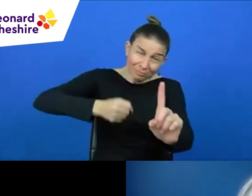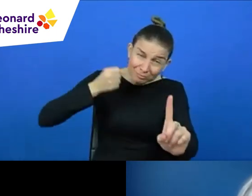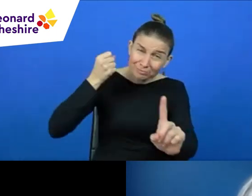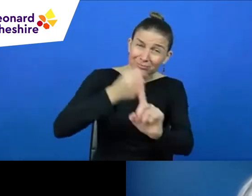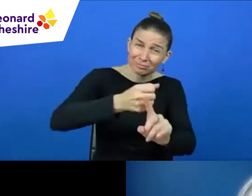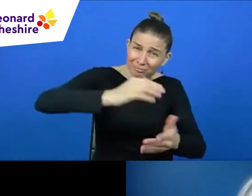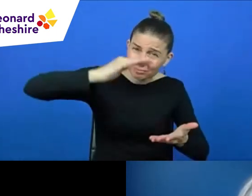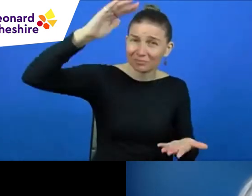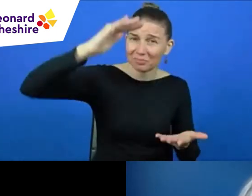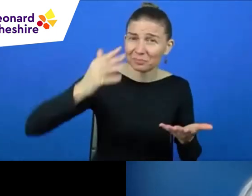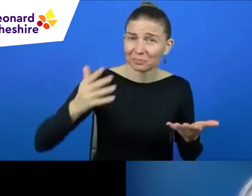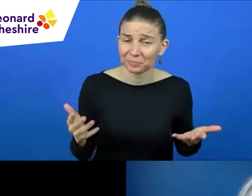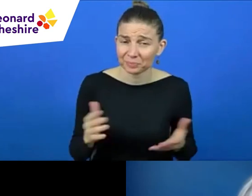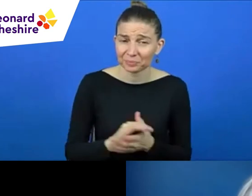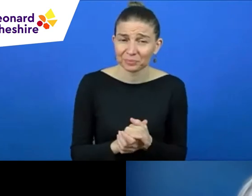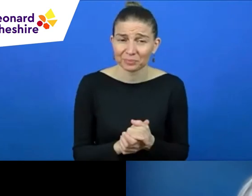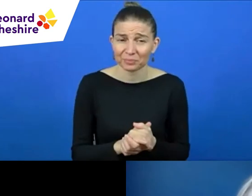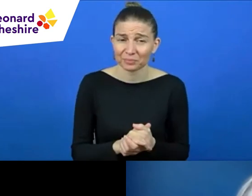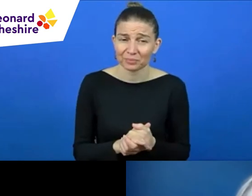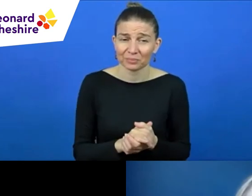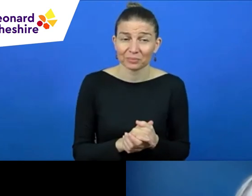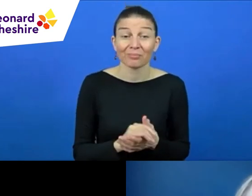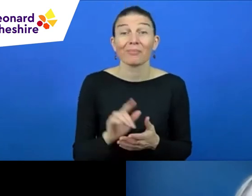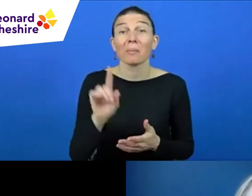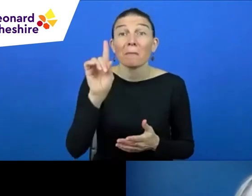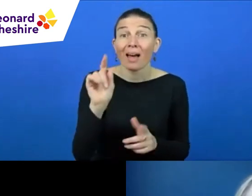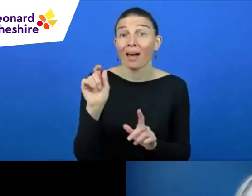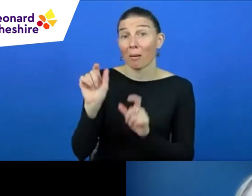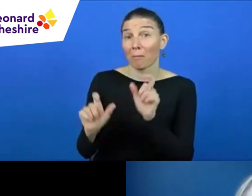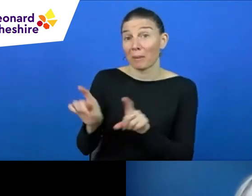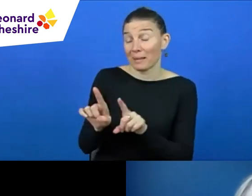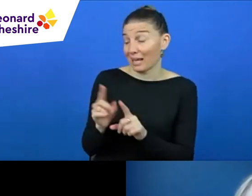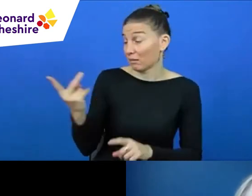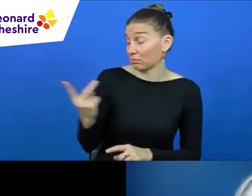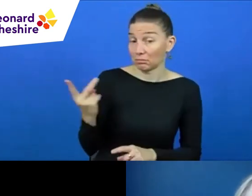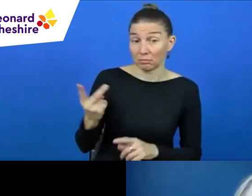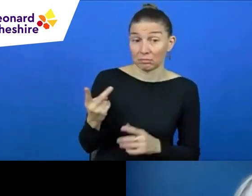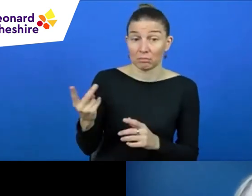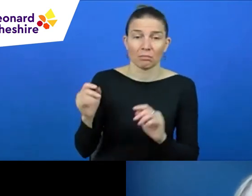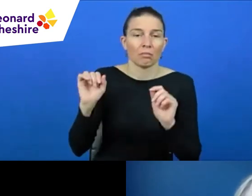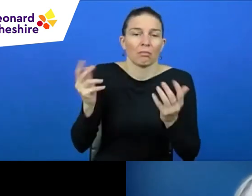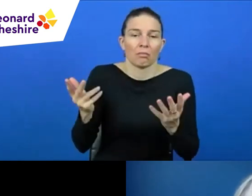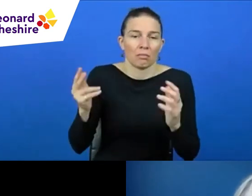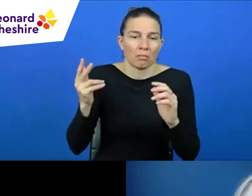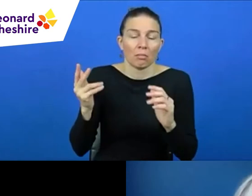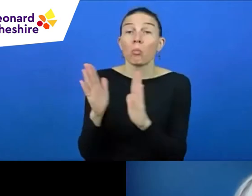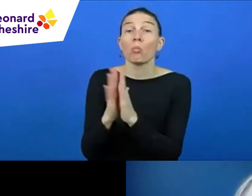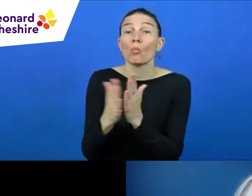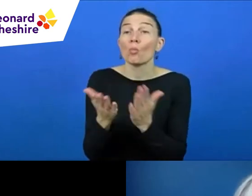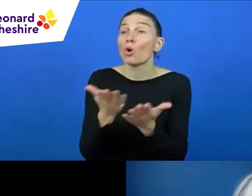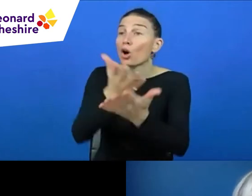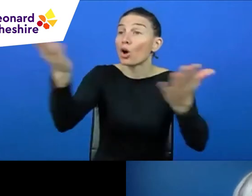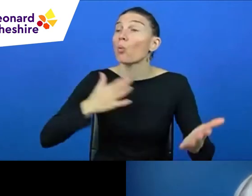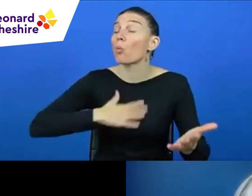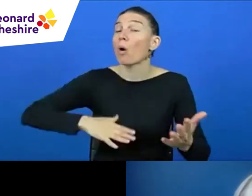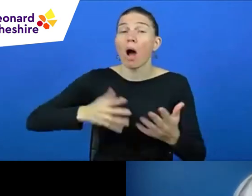the likes of I and Caroline can access virtually any book you want to access, read any